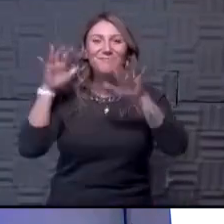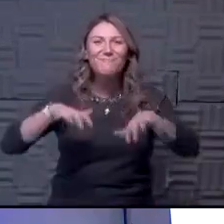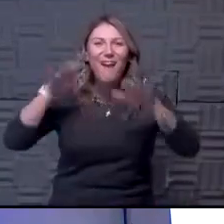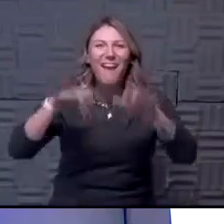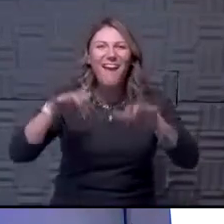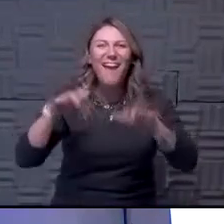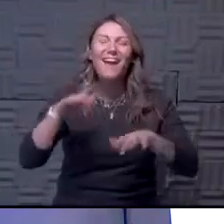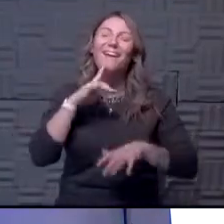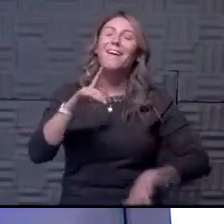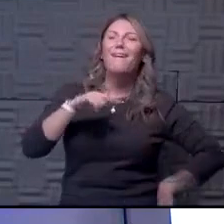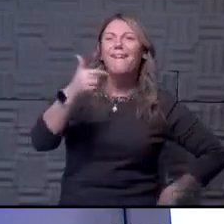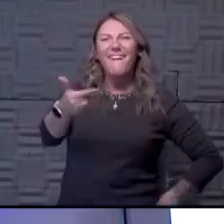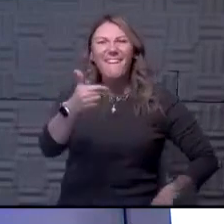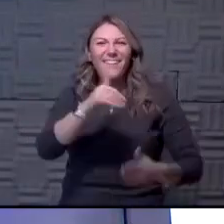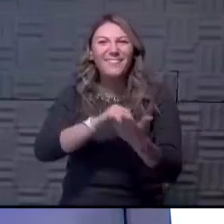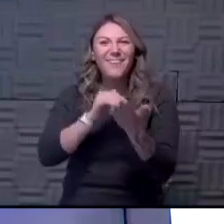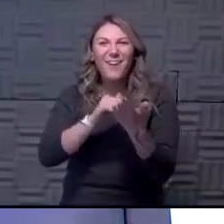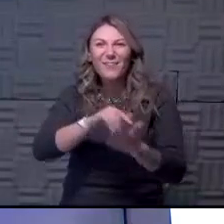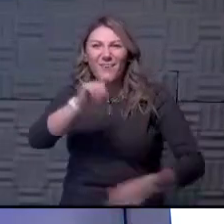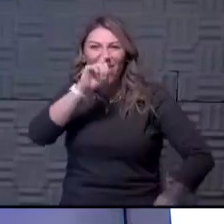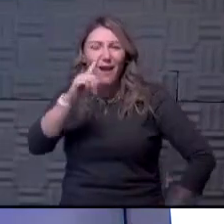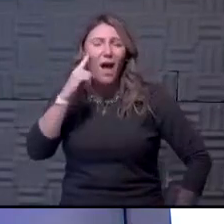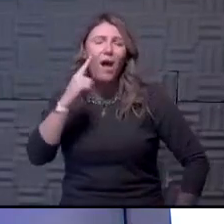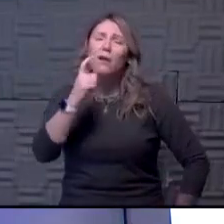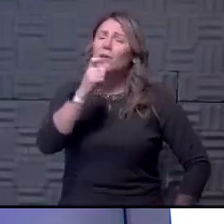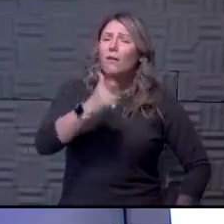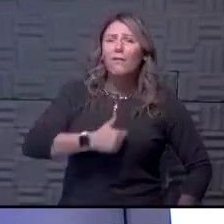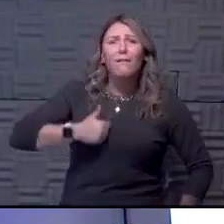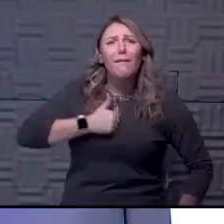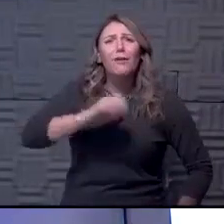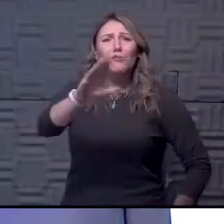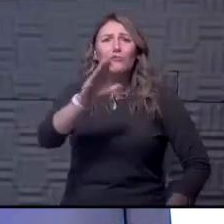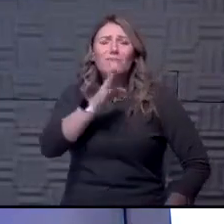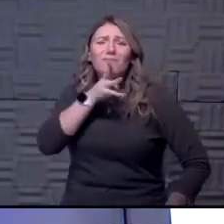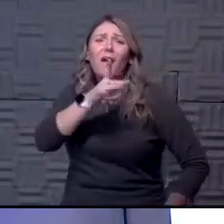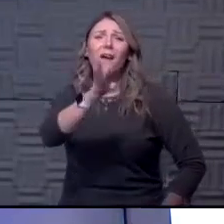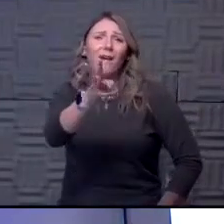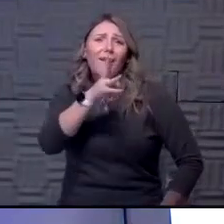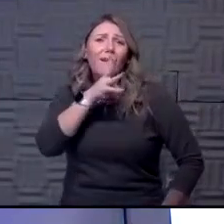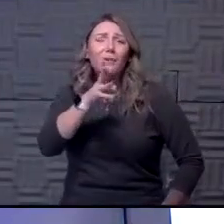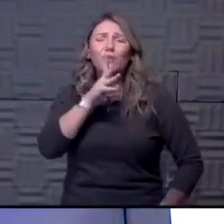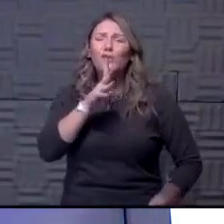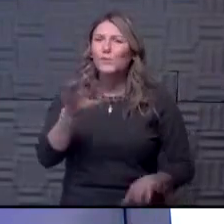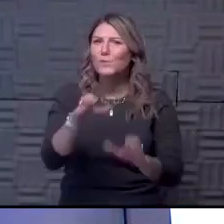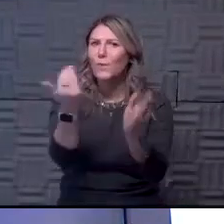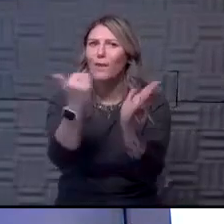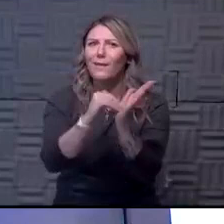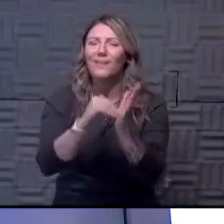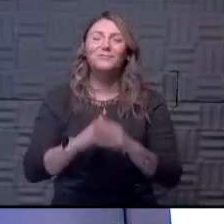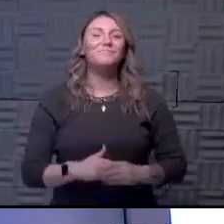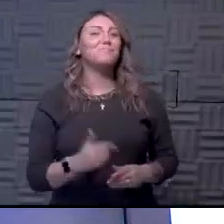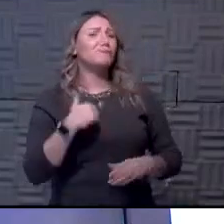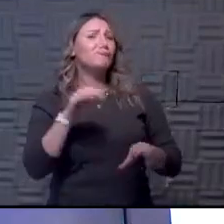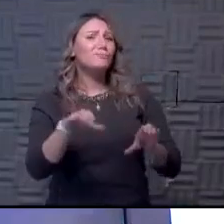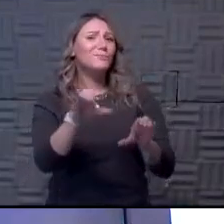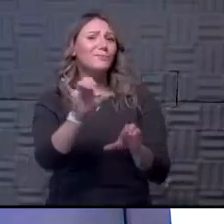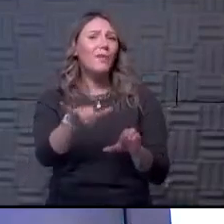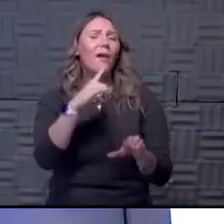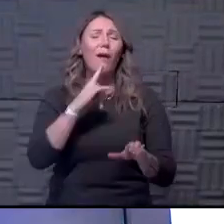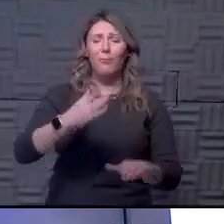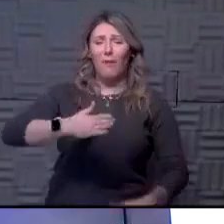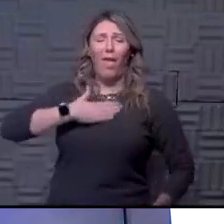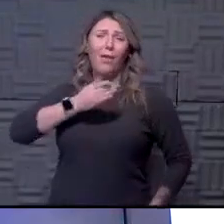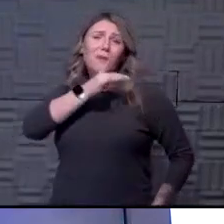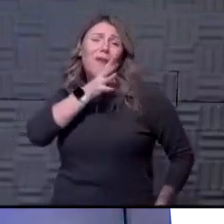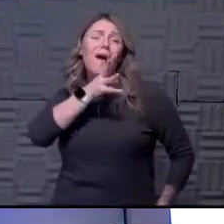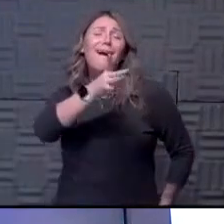And the other thing, don't ever apologize for your singing. Just offer a redo. Okay, well, I'll keep doing that because I'm happy to belt out a tune. I'm not sure